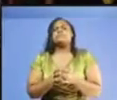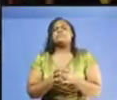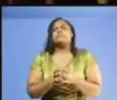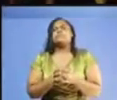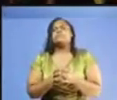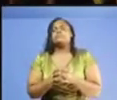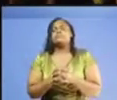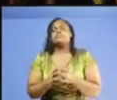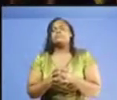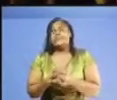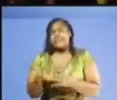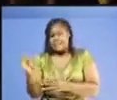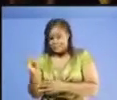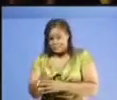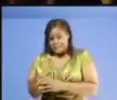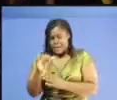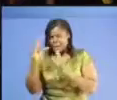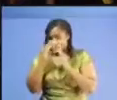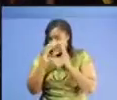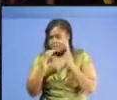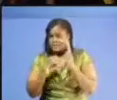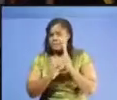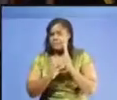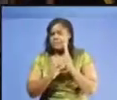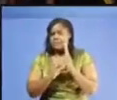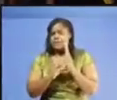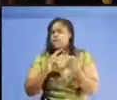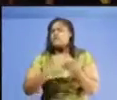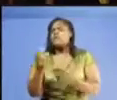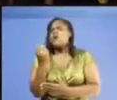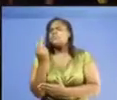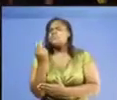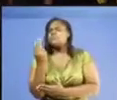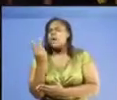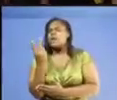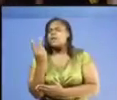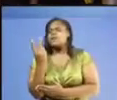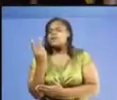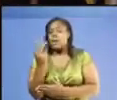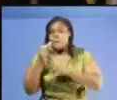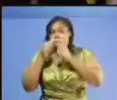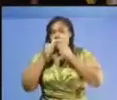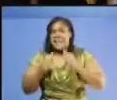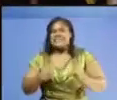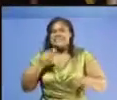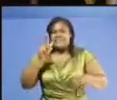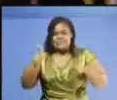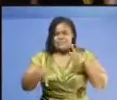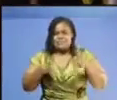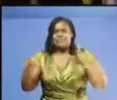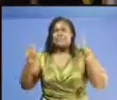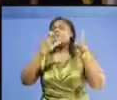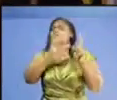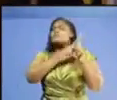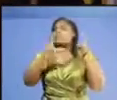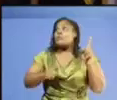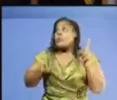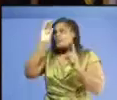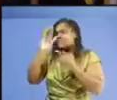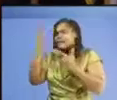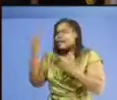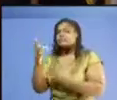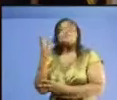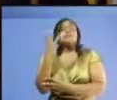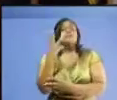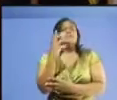Right in the same chapter, verse 12 said, blessed is the nation whose God is the Lord. Verse 16